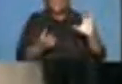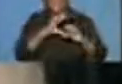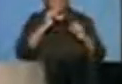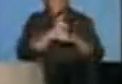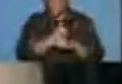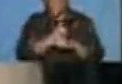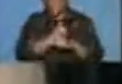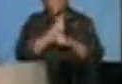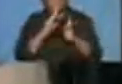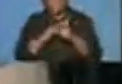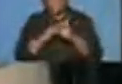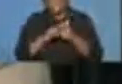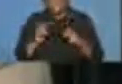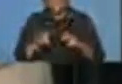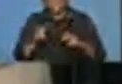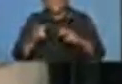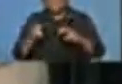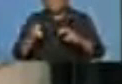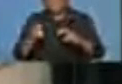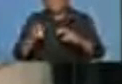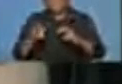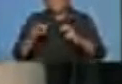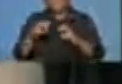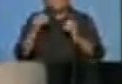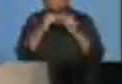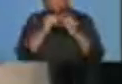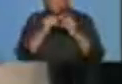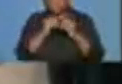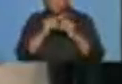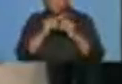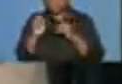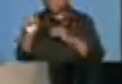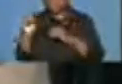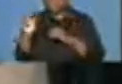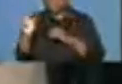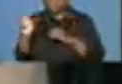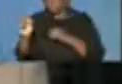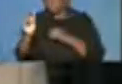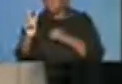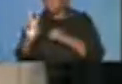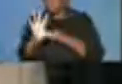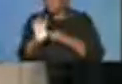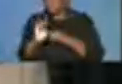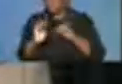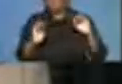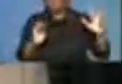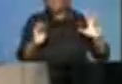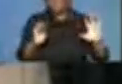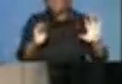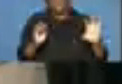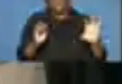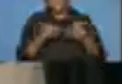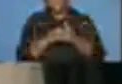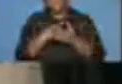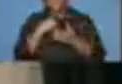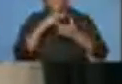transport allowance was increased from $250 to $300 per month. There were other allowances and mileages. Another great